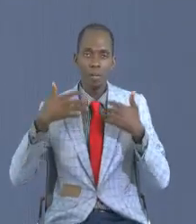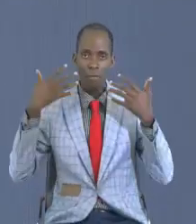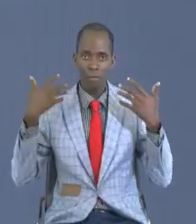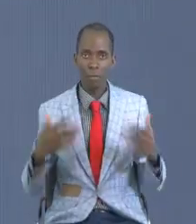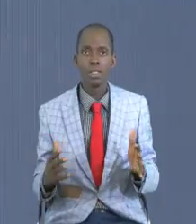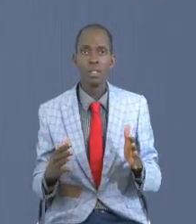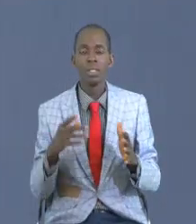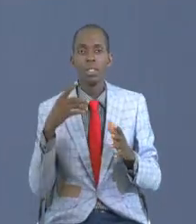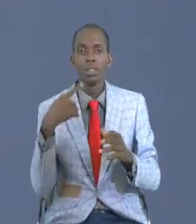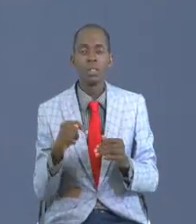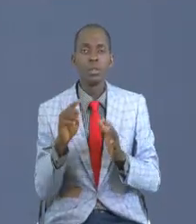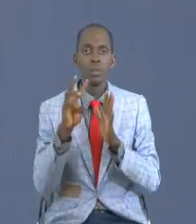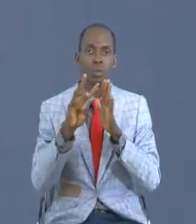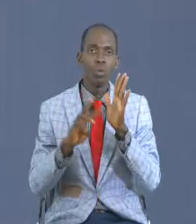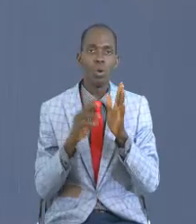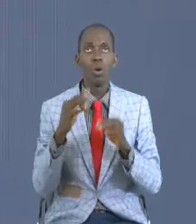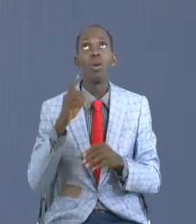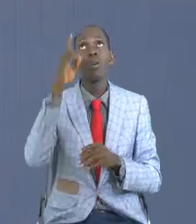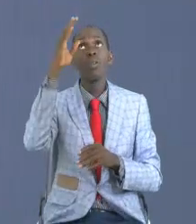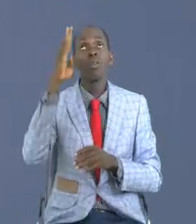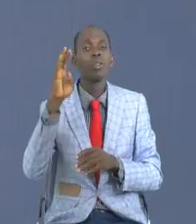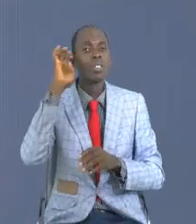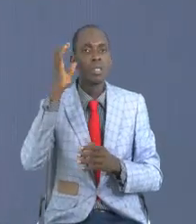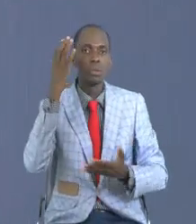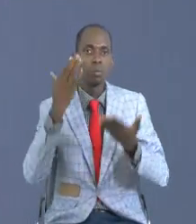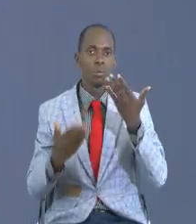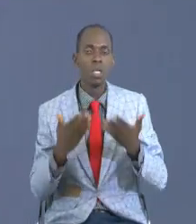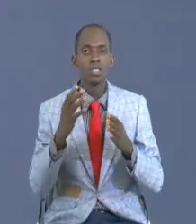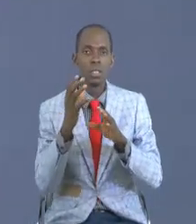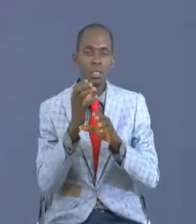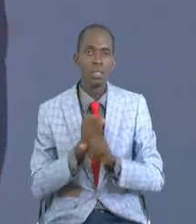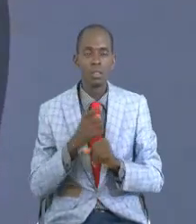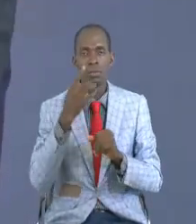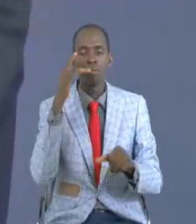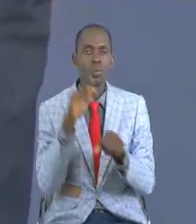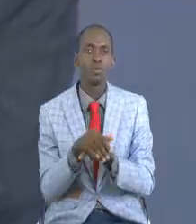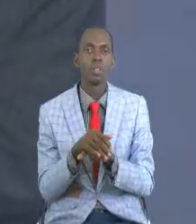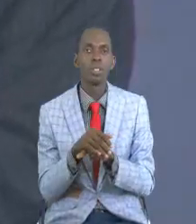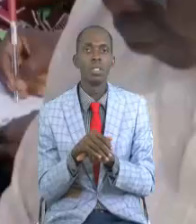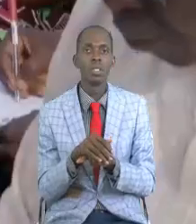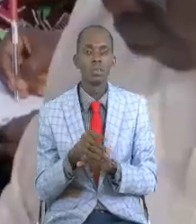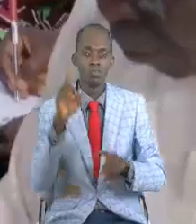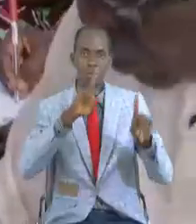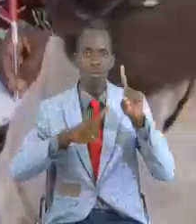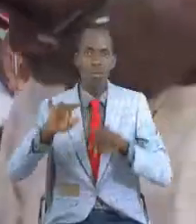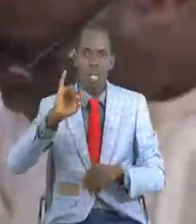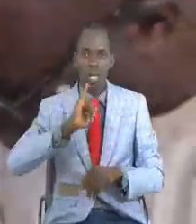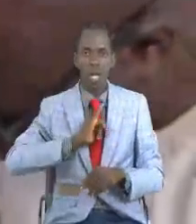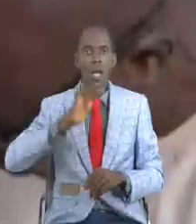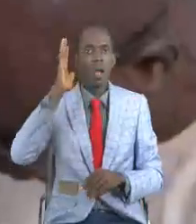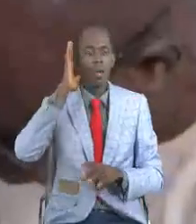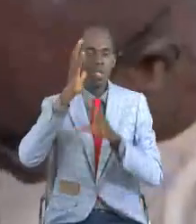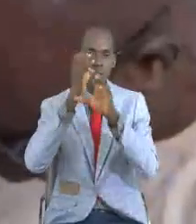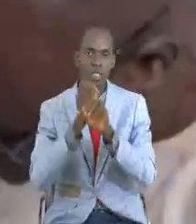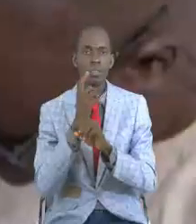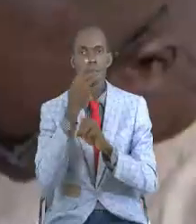will of god you might receive the promise i will receive the promise